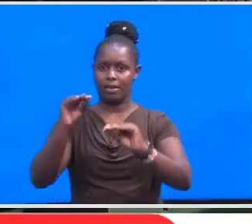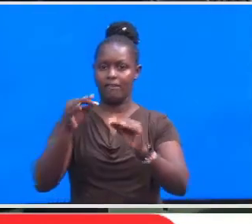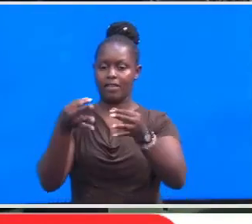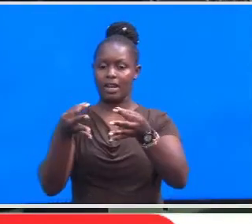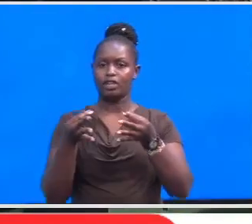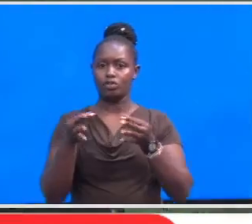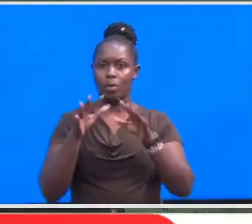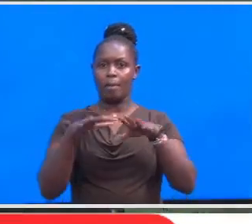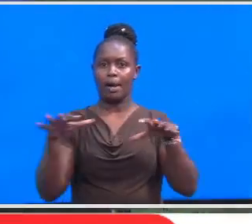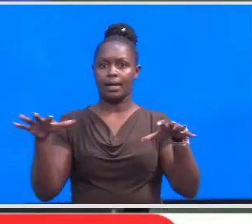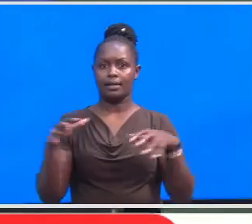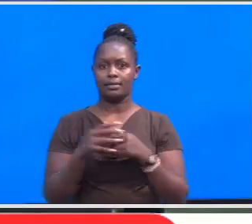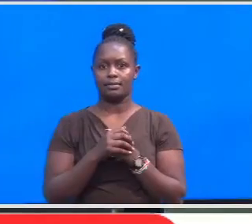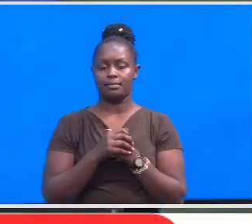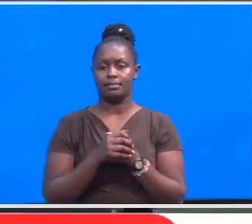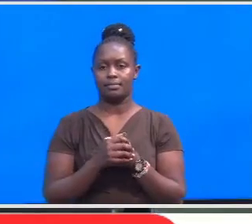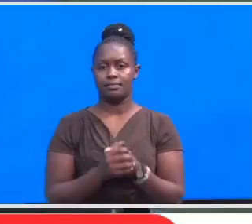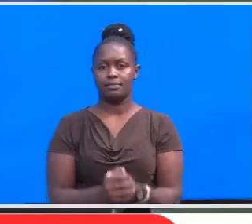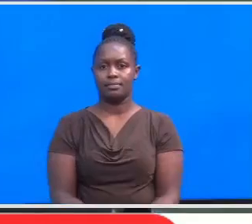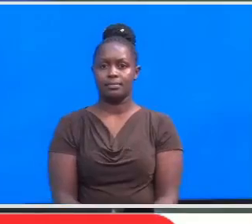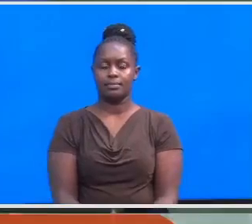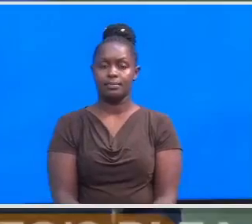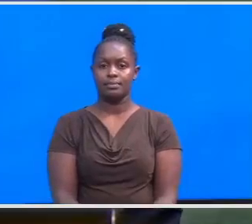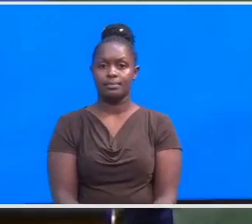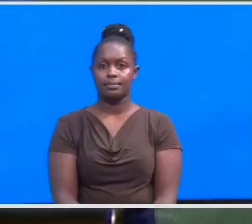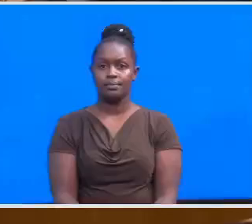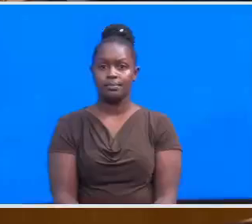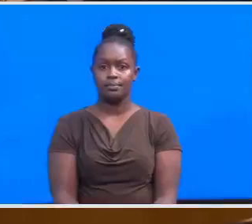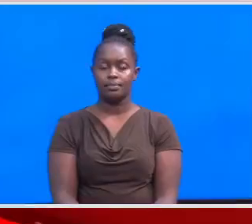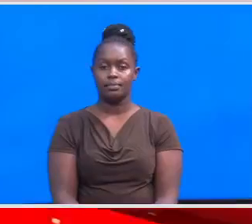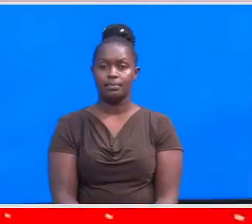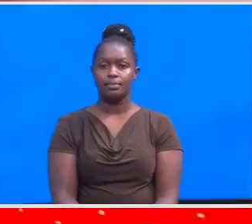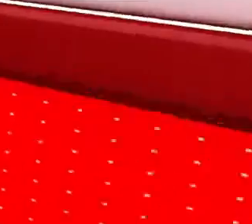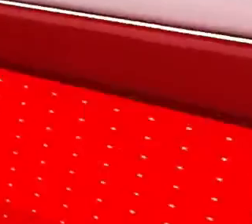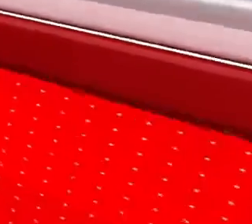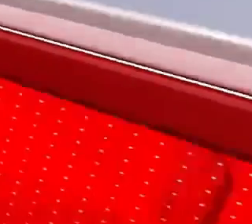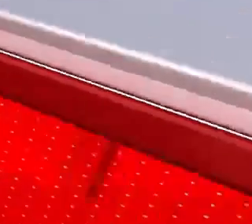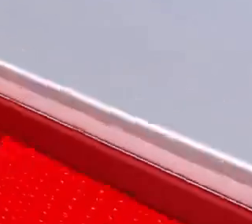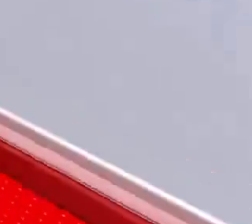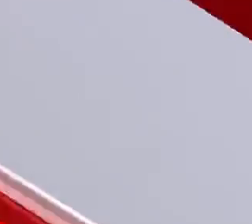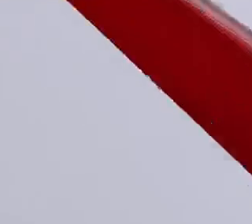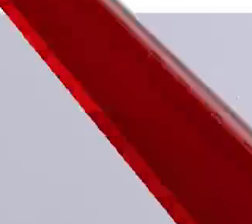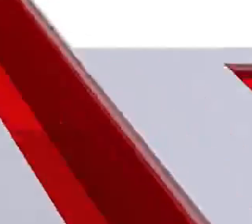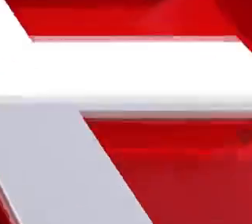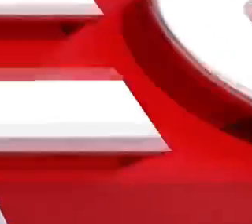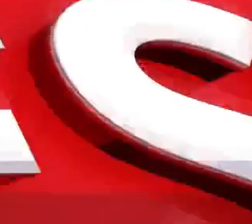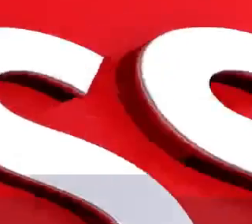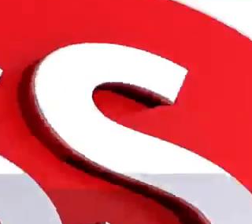Elizabeth Atieno, TV 47.